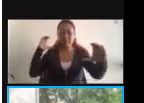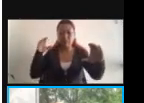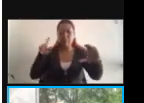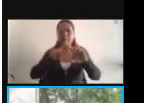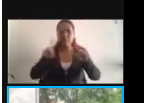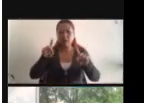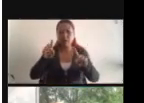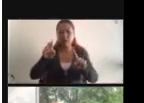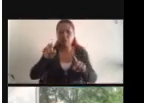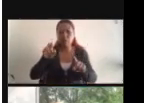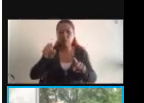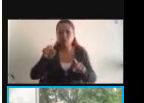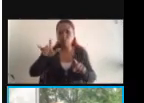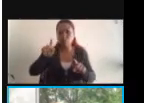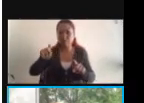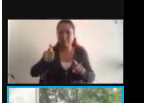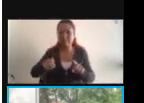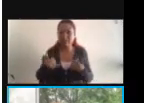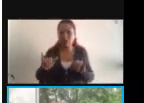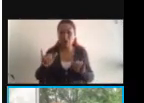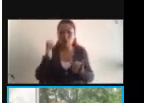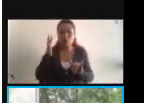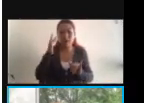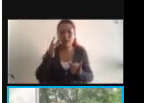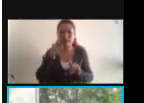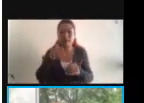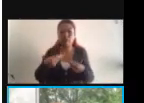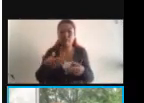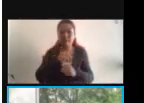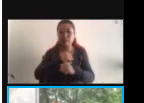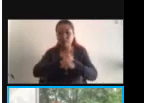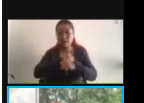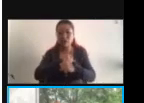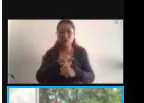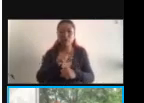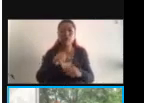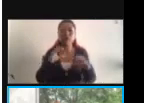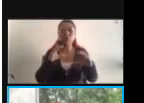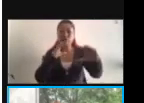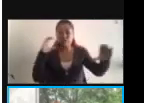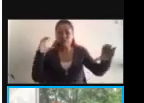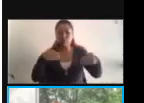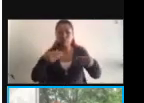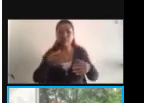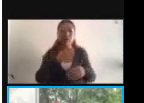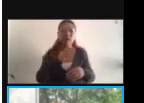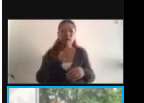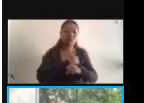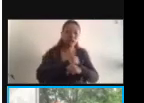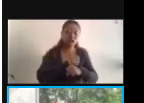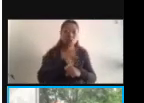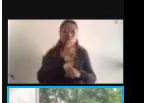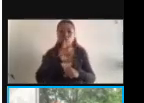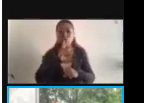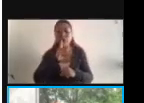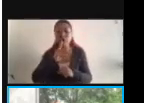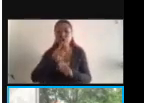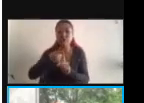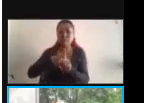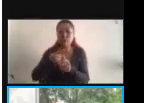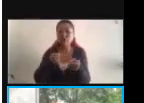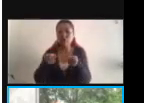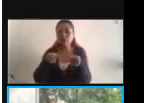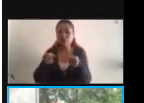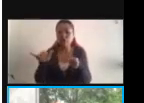own, because it provides protection as well as water, oxygen, and temperature control, as well as